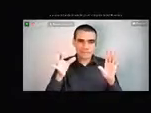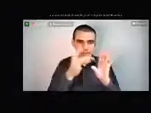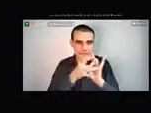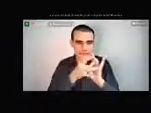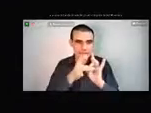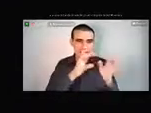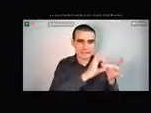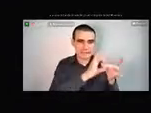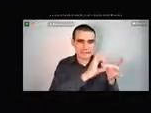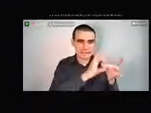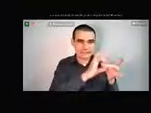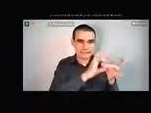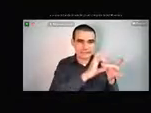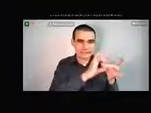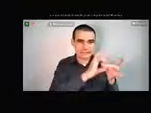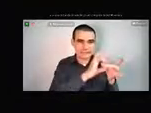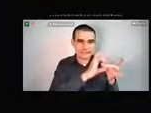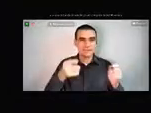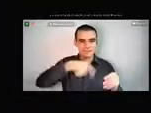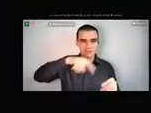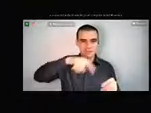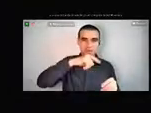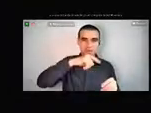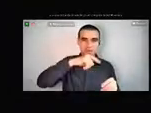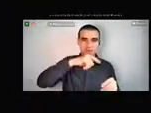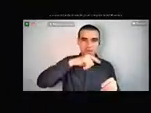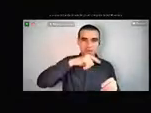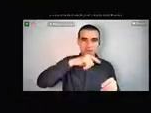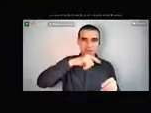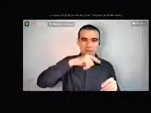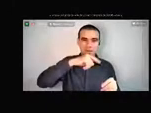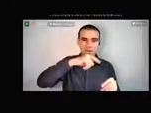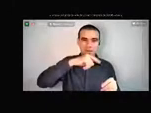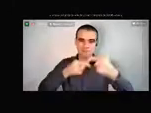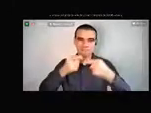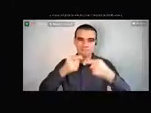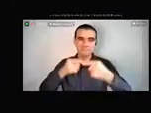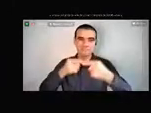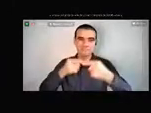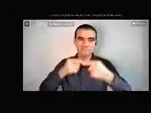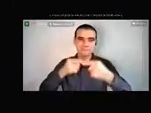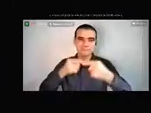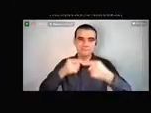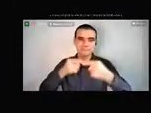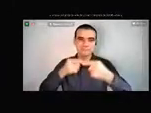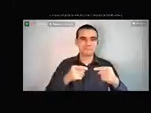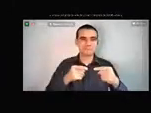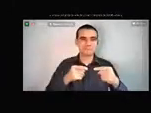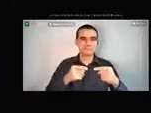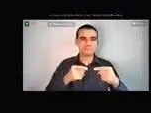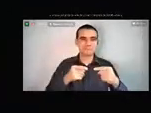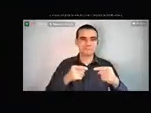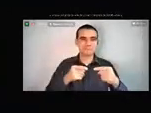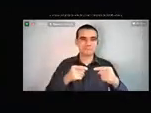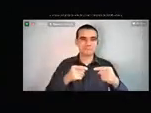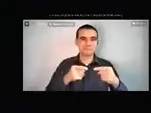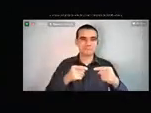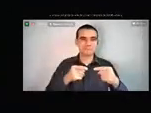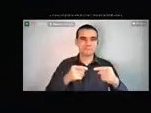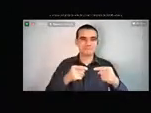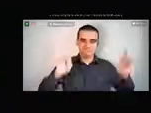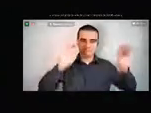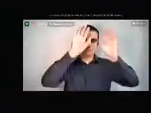the connectivity allows, you know, we are here discussing these issues through a